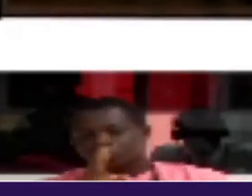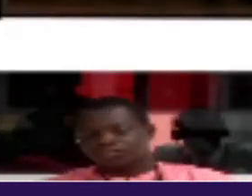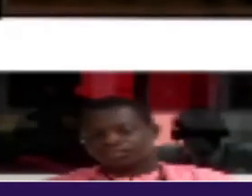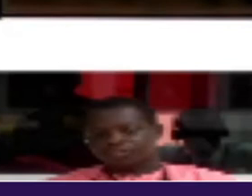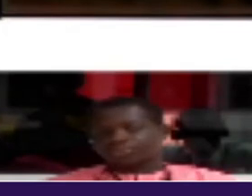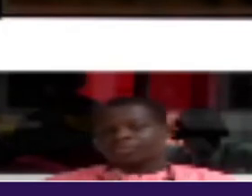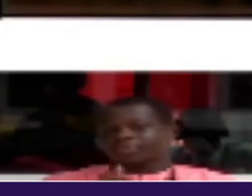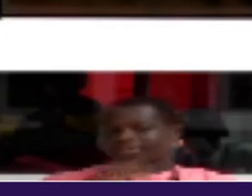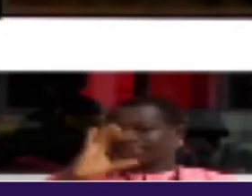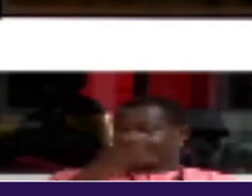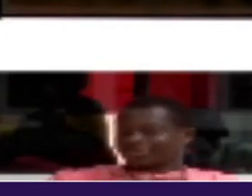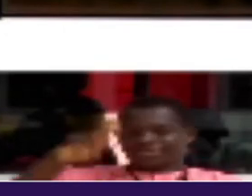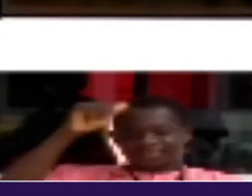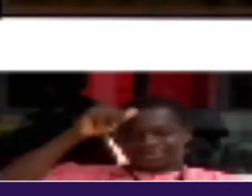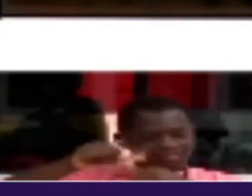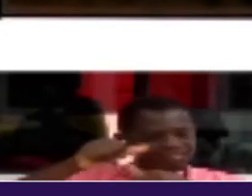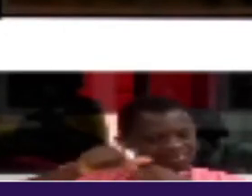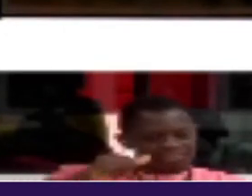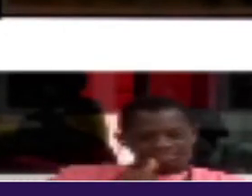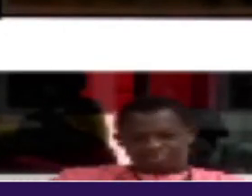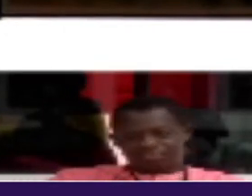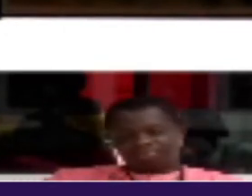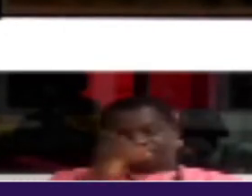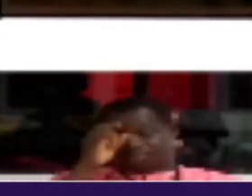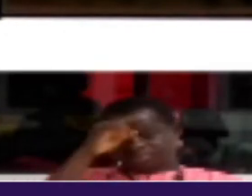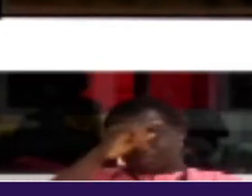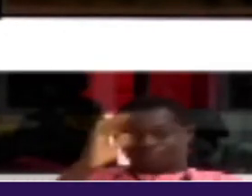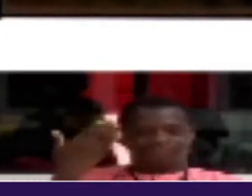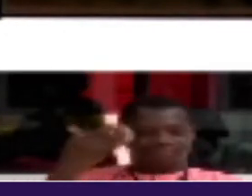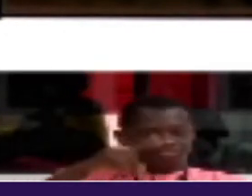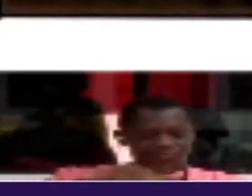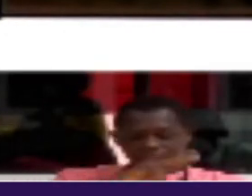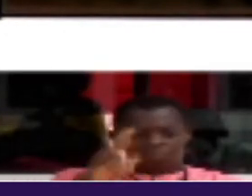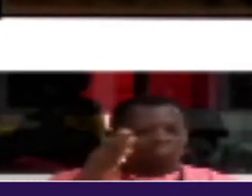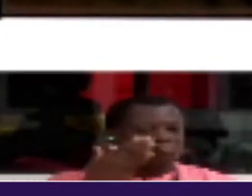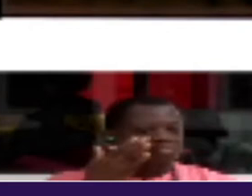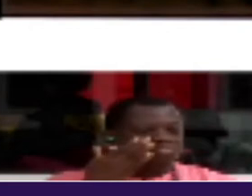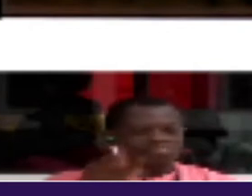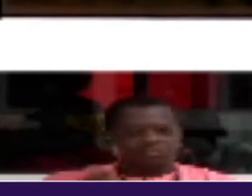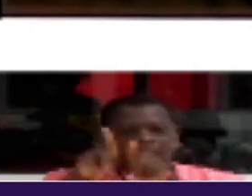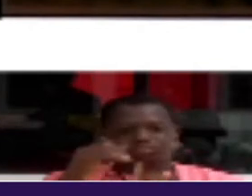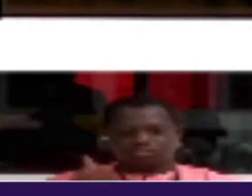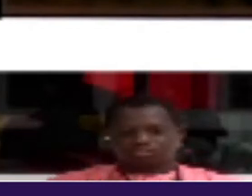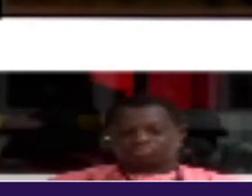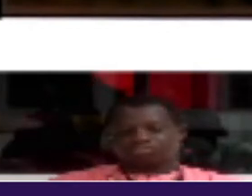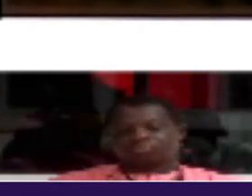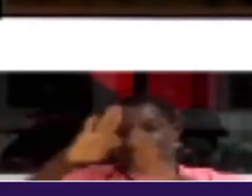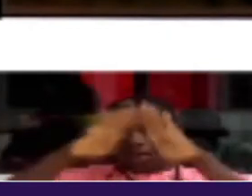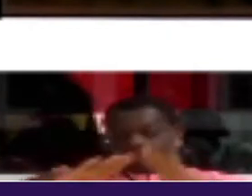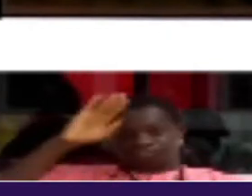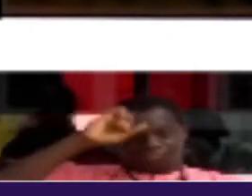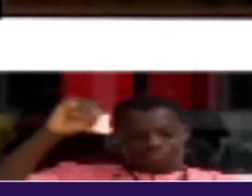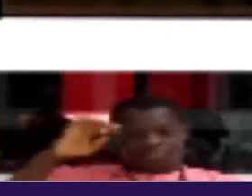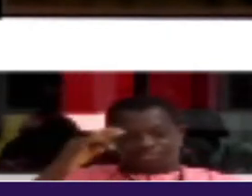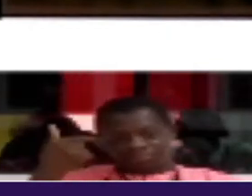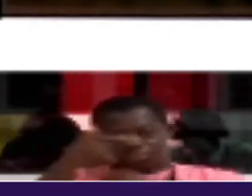Okay, I cannot recall my mind exactly because by that time I was not used to the people of the state house. But if I don't make a mistake, I believe